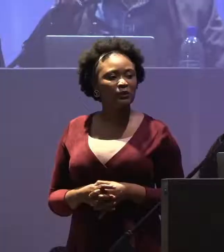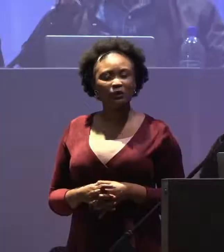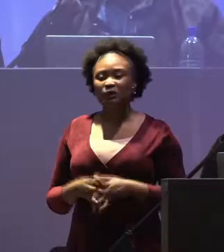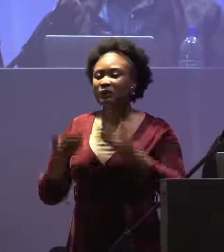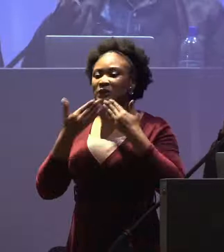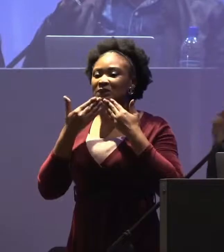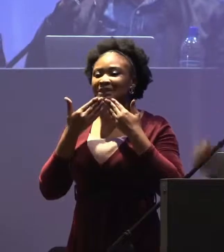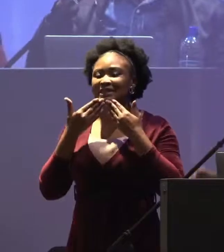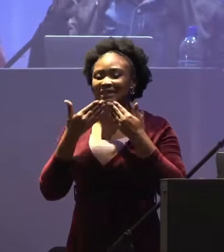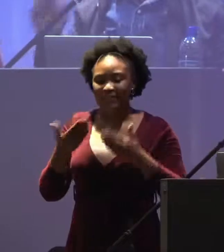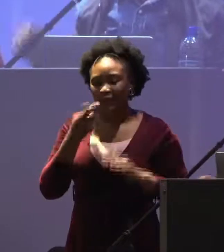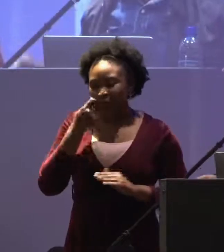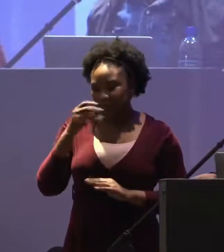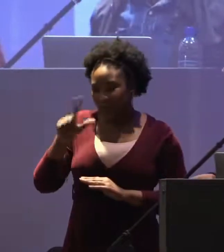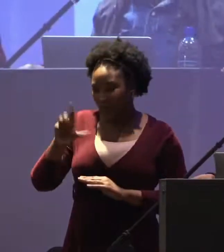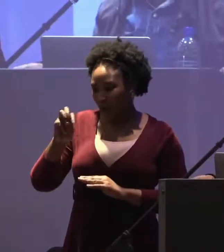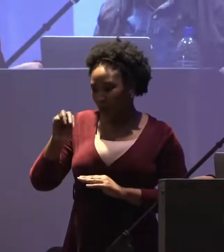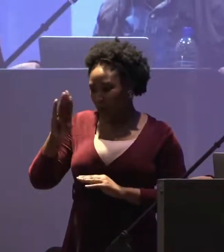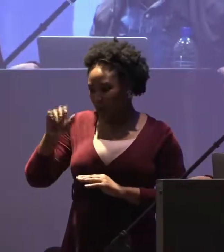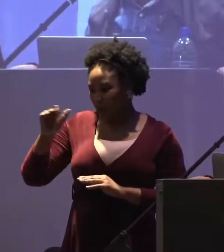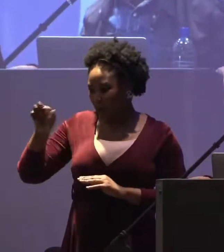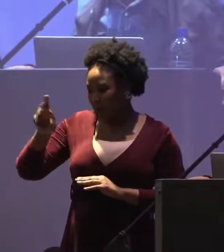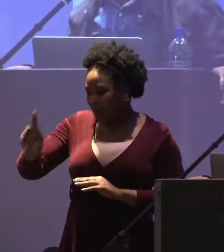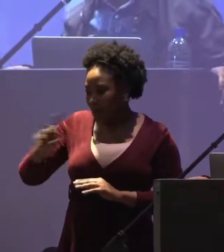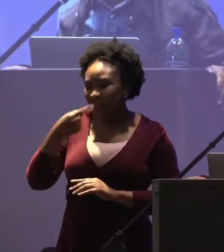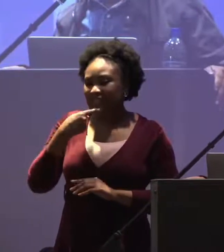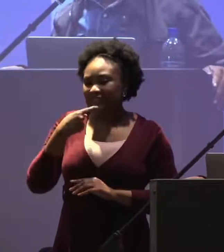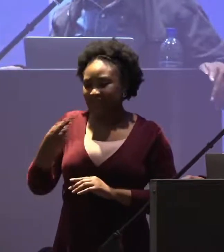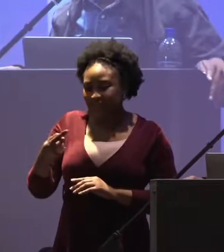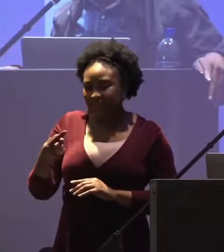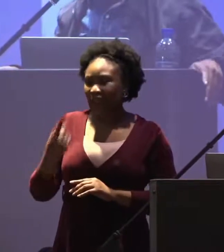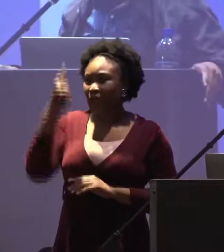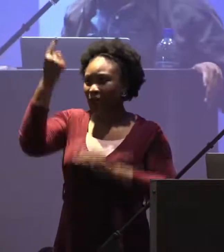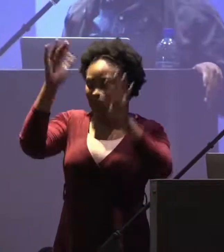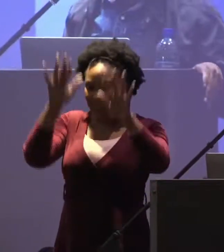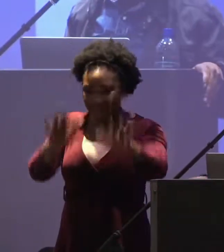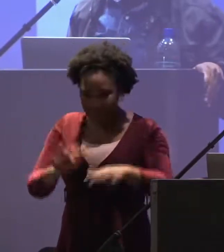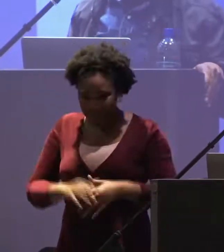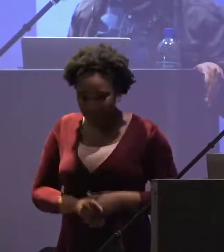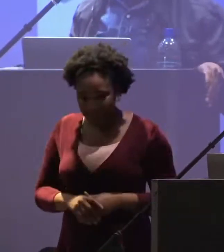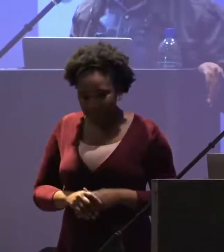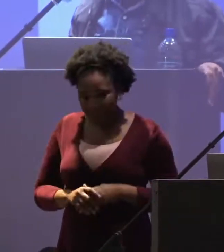Thank you, Mr. Lombard. As they say, kort maar bondig.